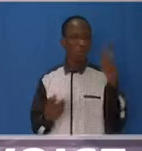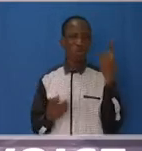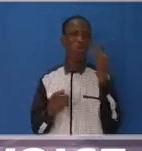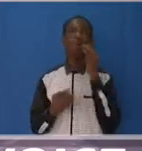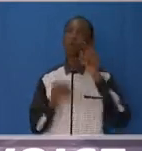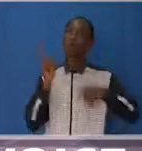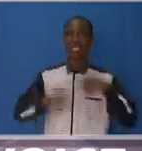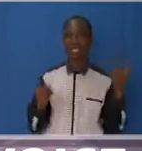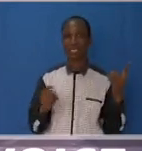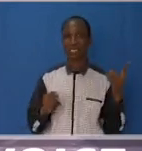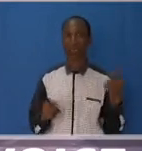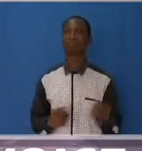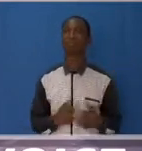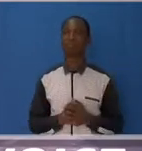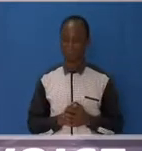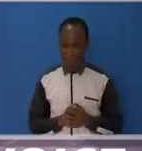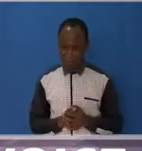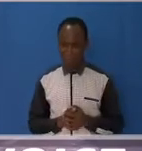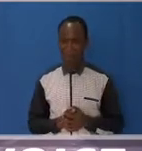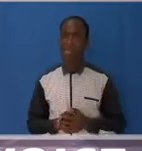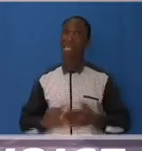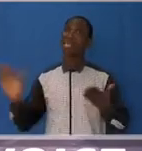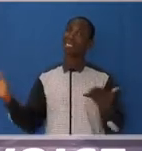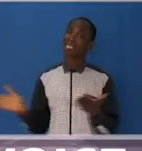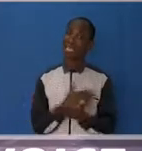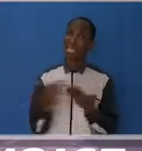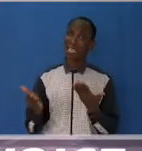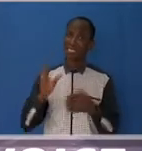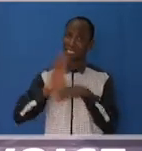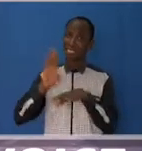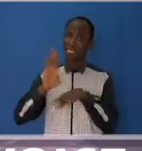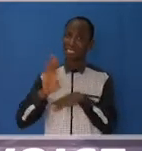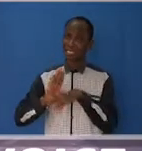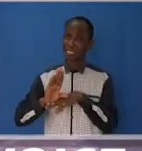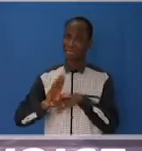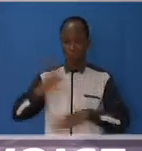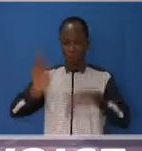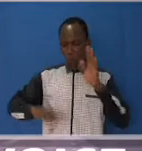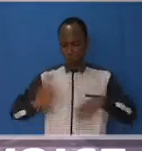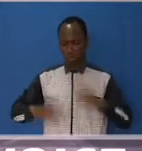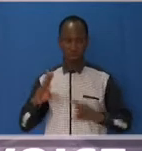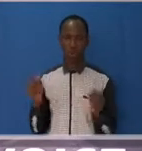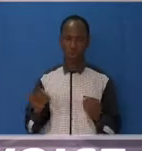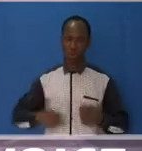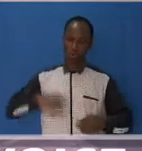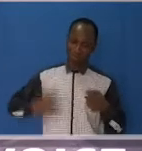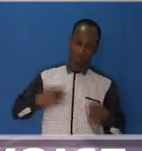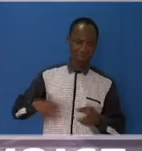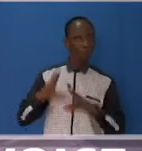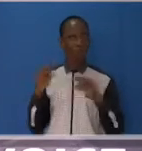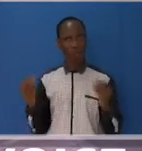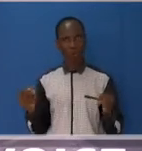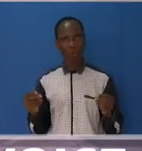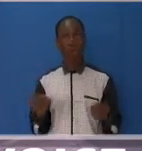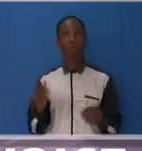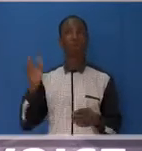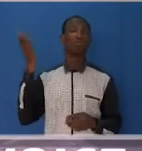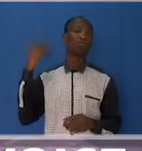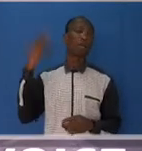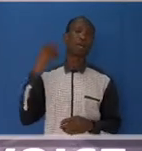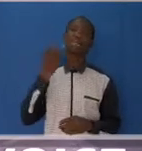enwum to wo osun mu no ntwene bonka ho kristofo ne hia hie no Peter no ma bre so na